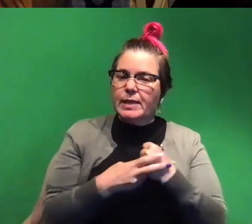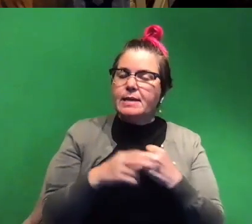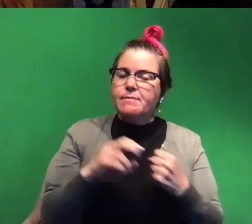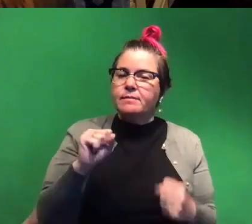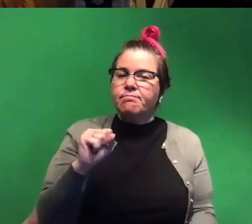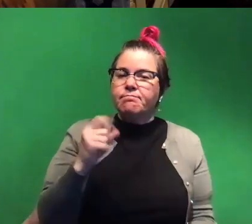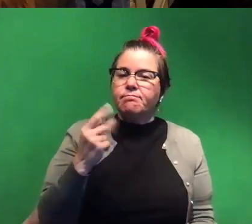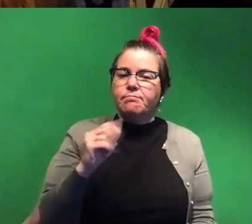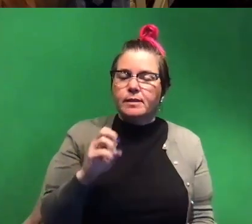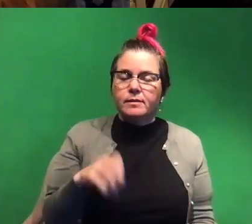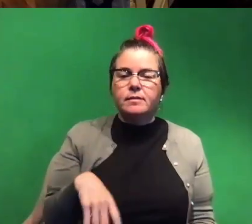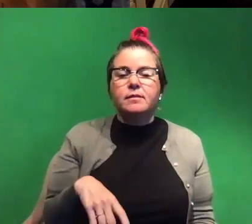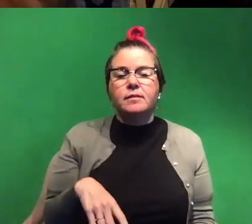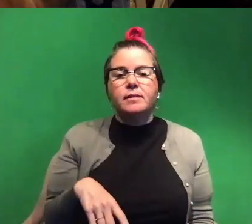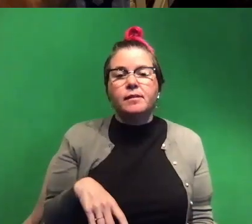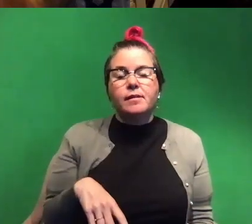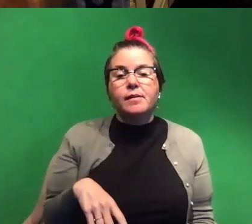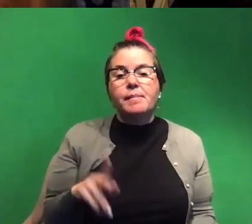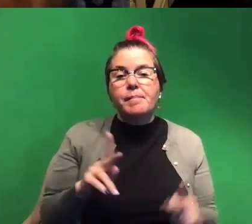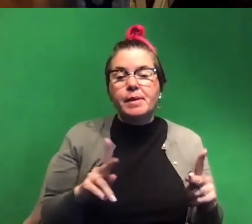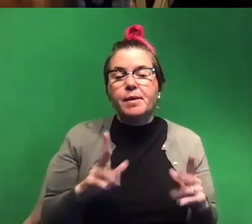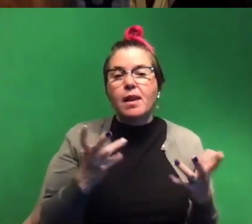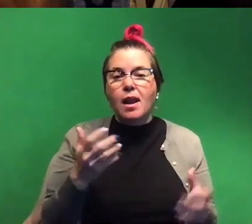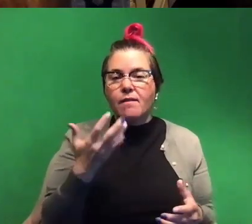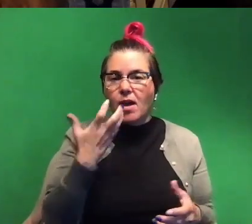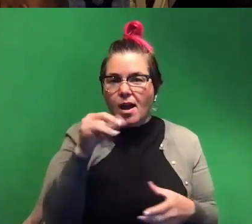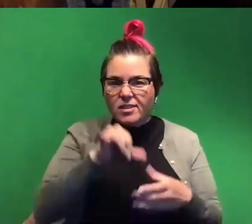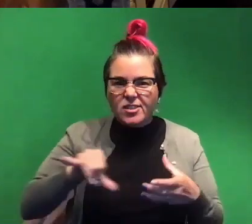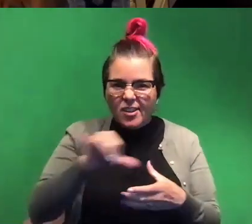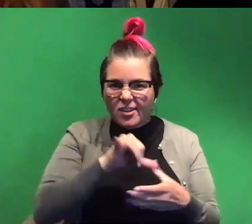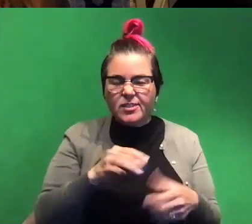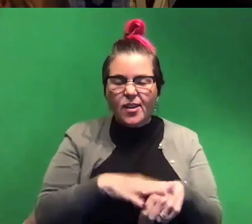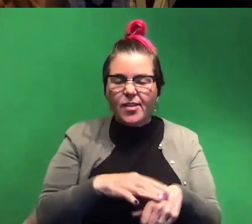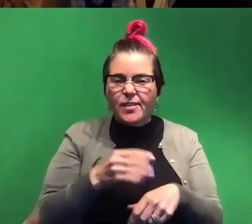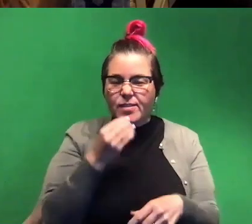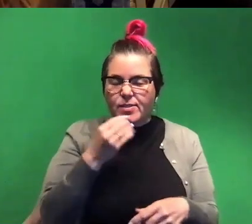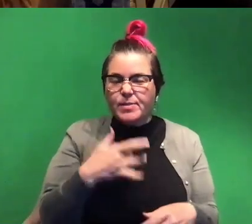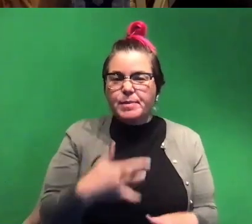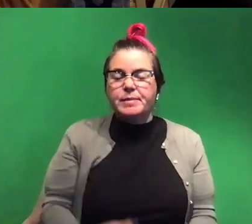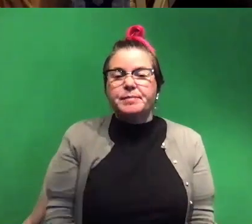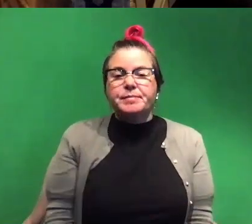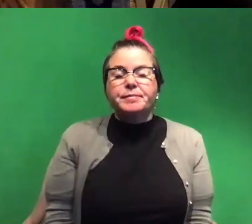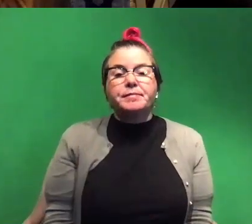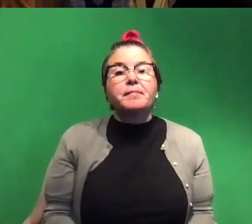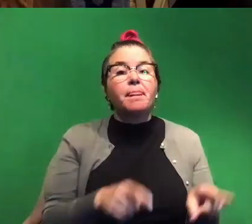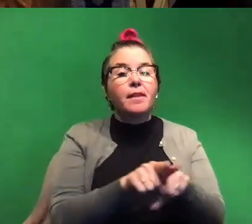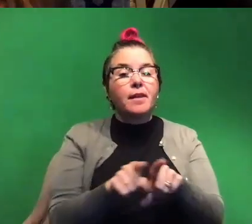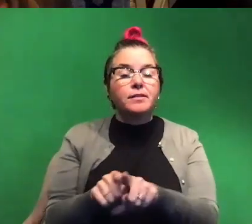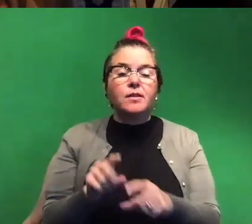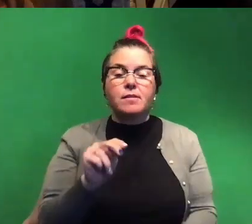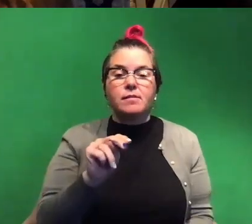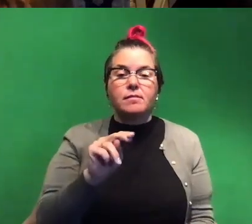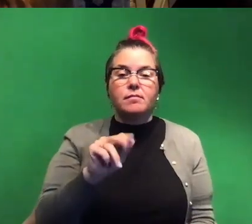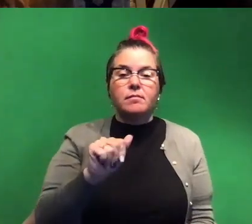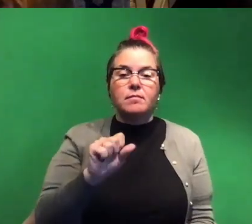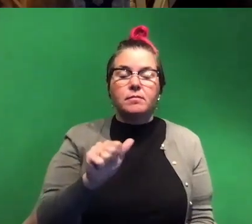And so people put a lot of hot sauce on a lot of the food they eat in space. And also NASA works with